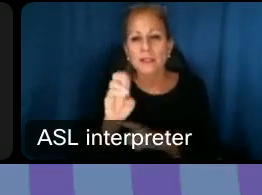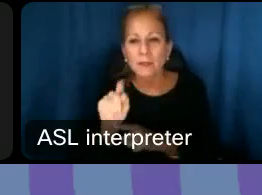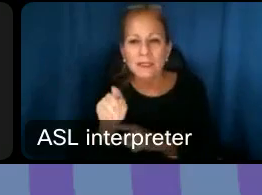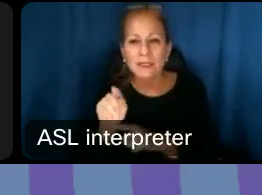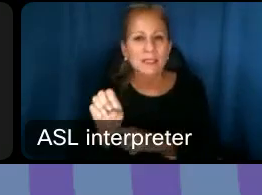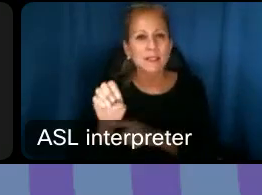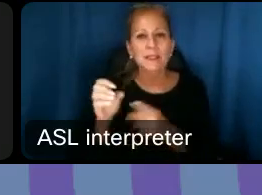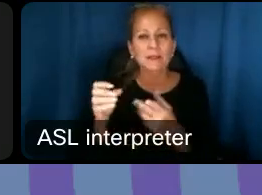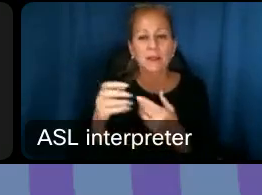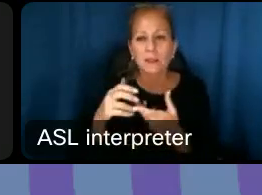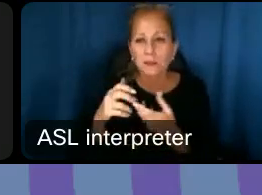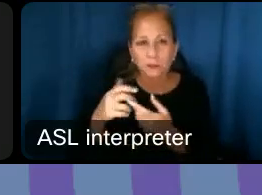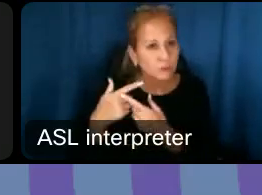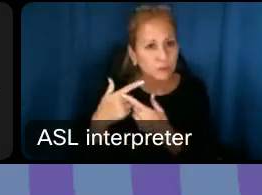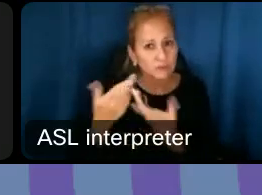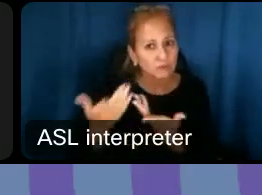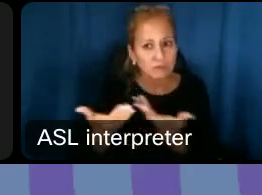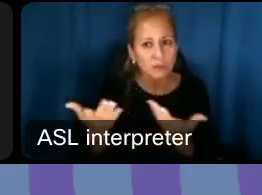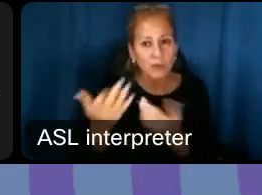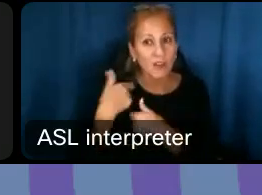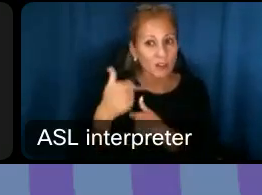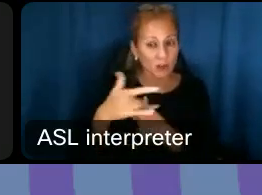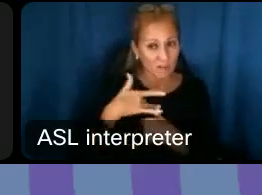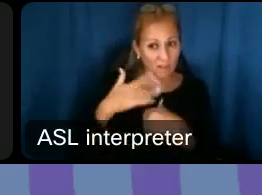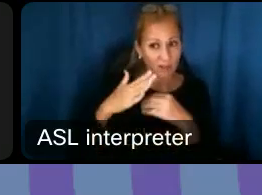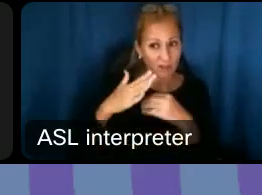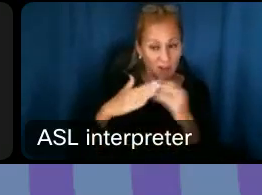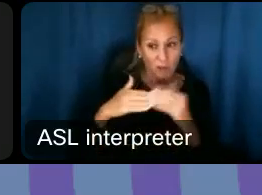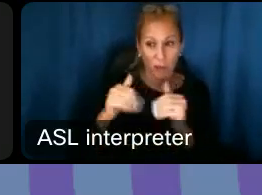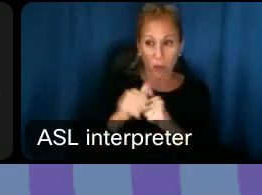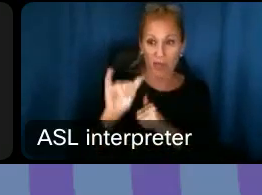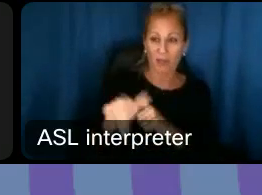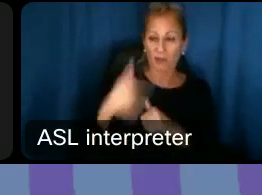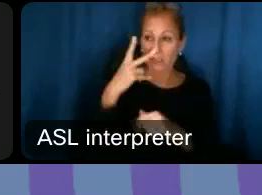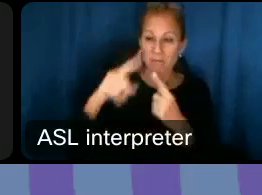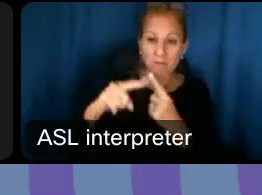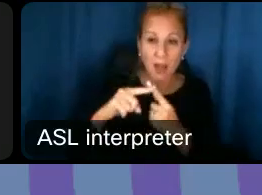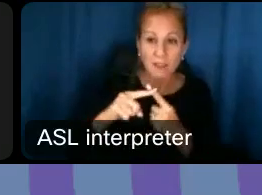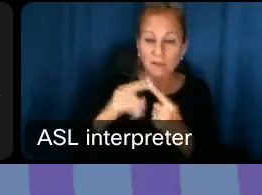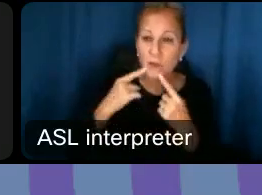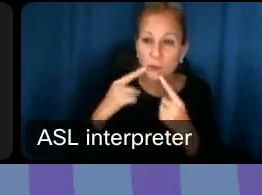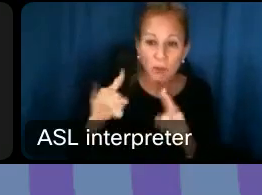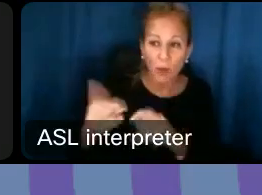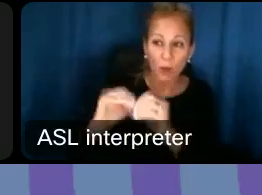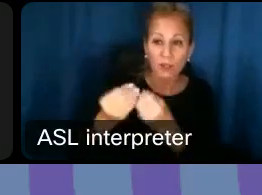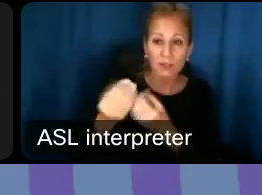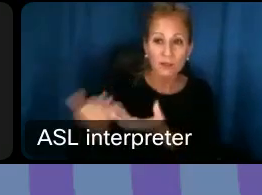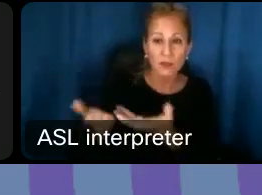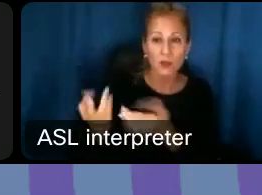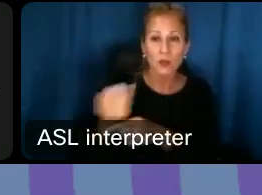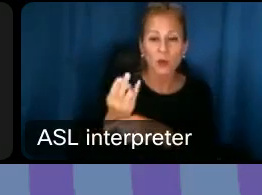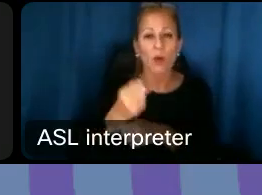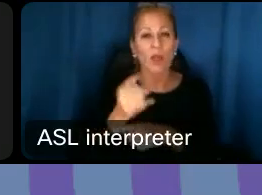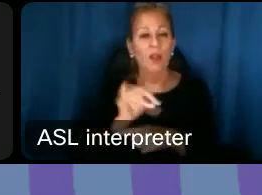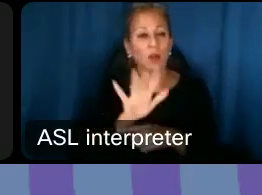a level of comfort or if you've seen anything positive that organizations are using or that